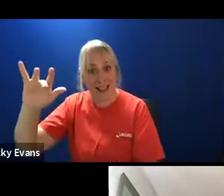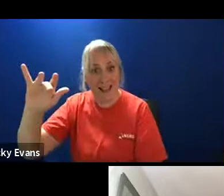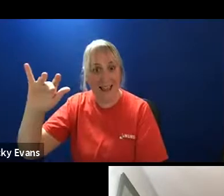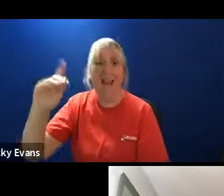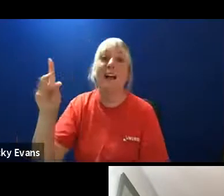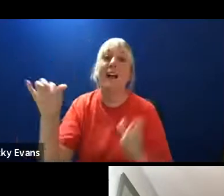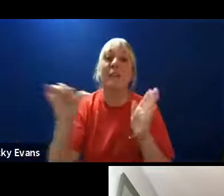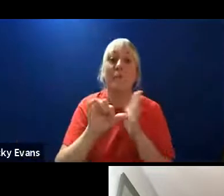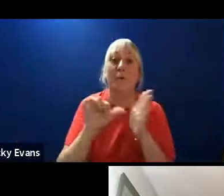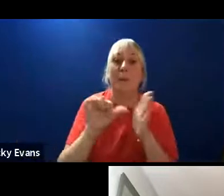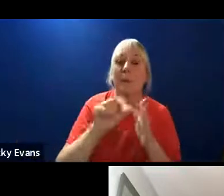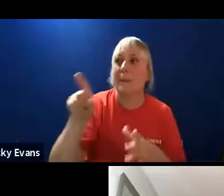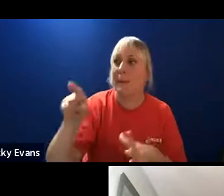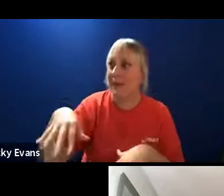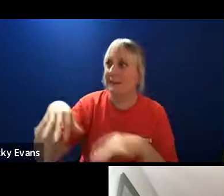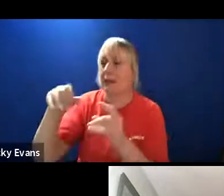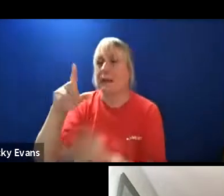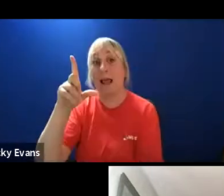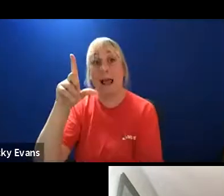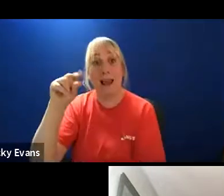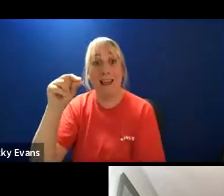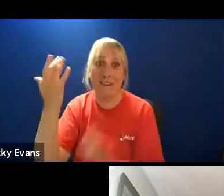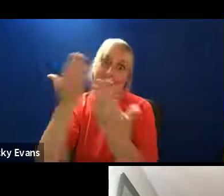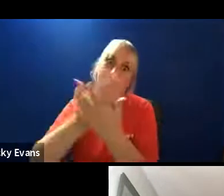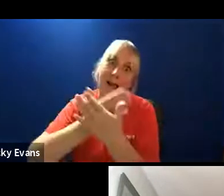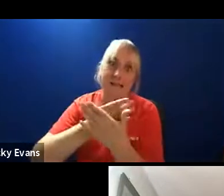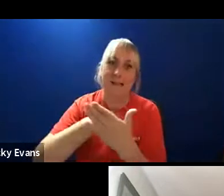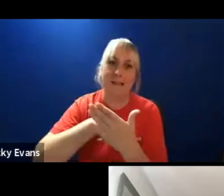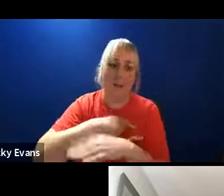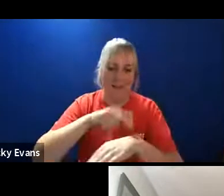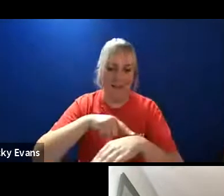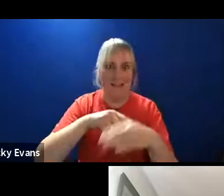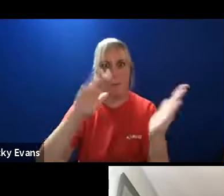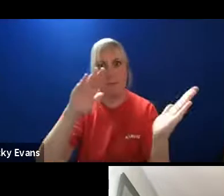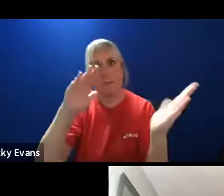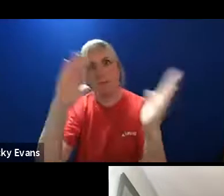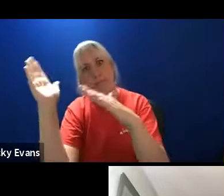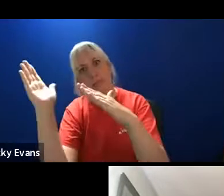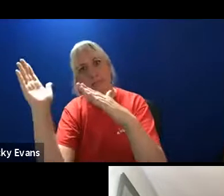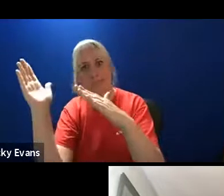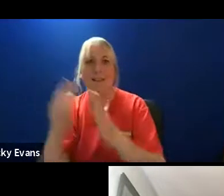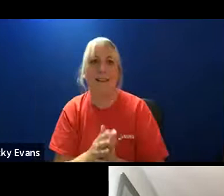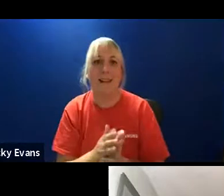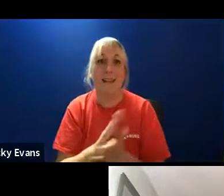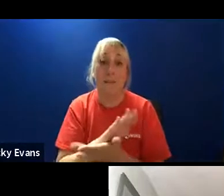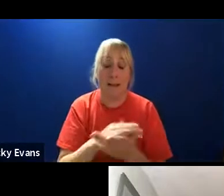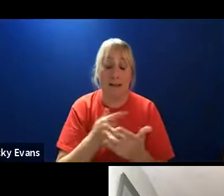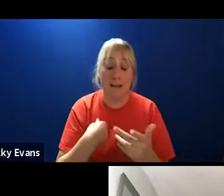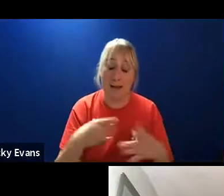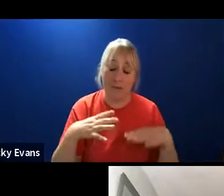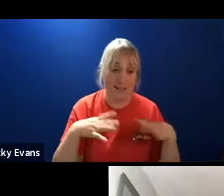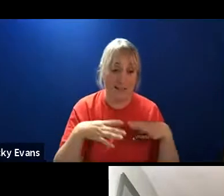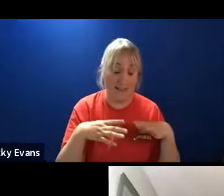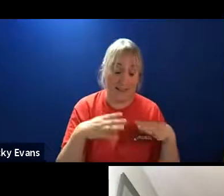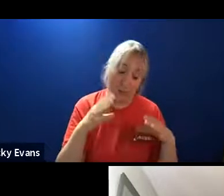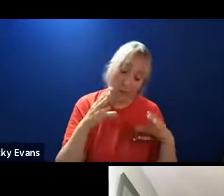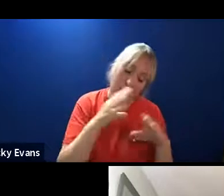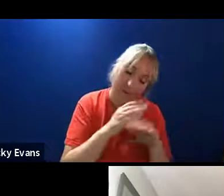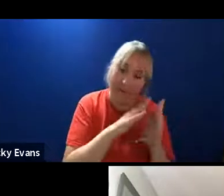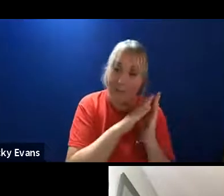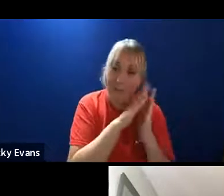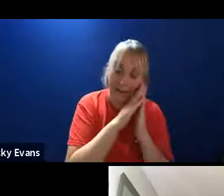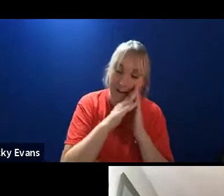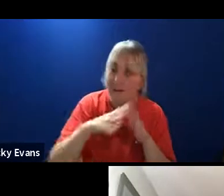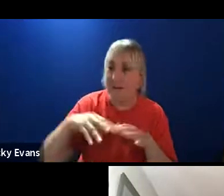usually start about 11 o'clock at night because of the difference in the time zones. So I'm just about to go to bed and they start